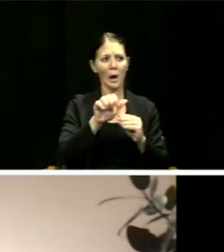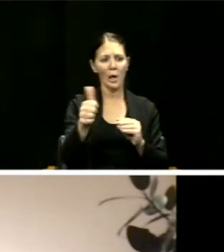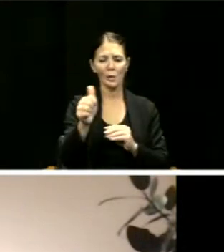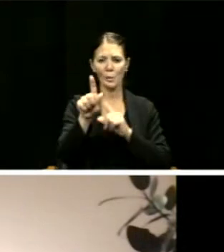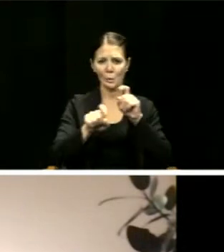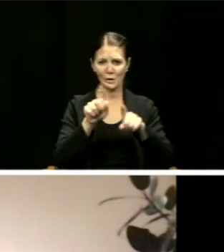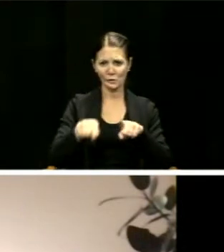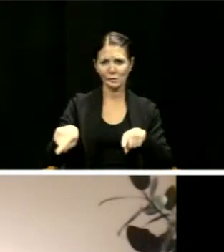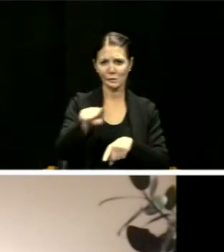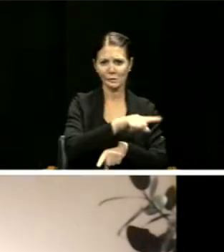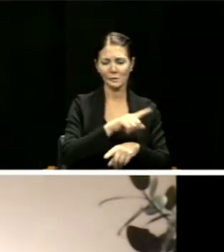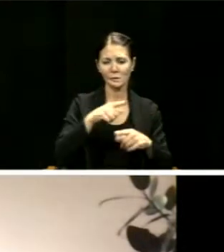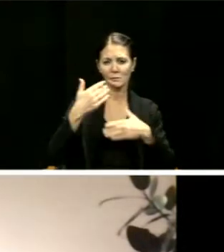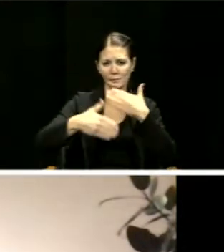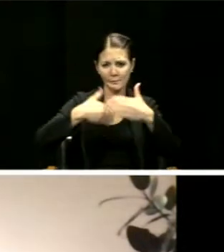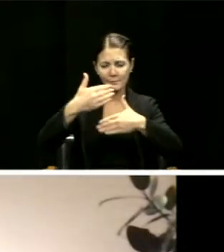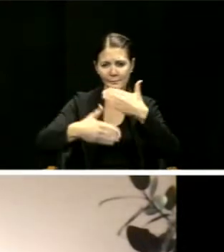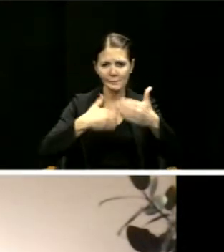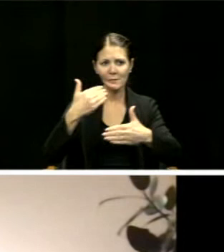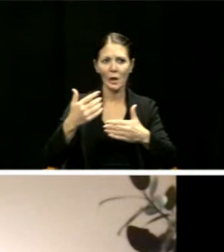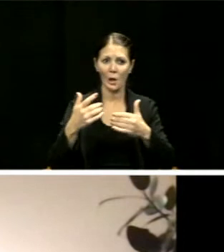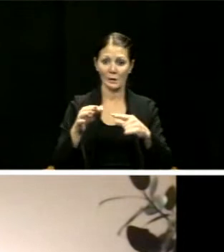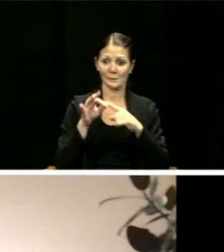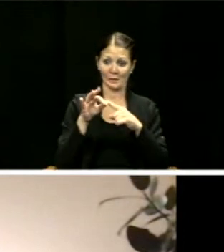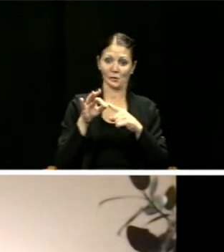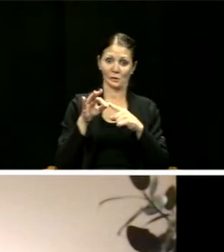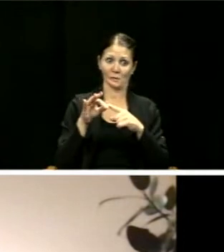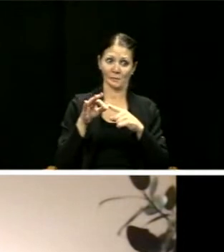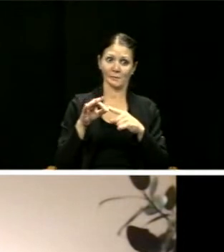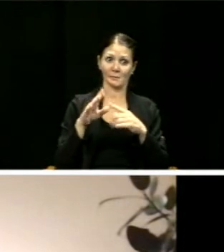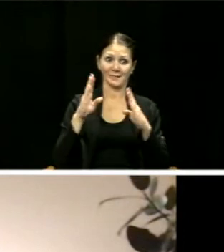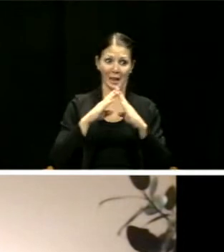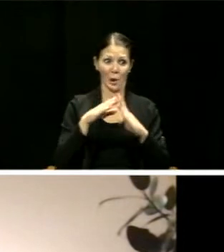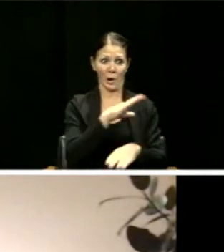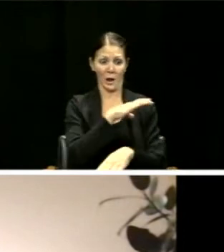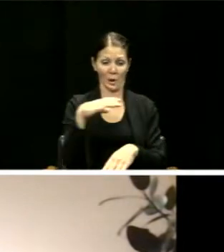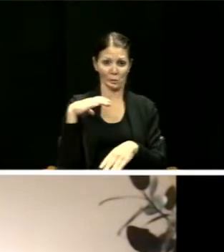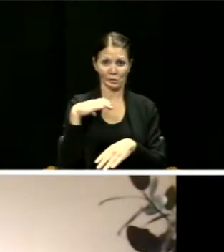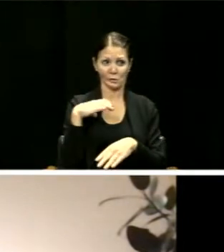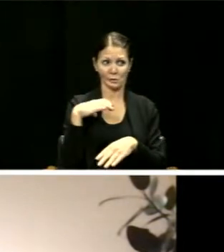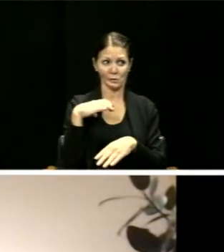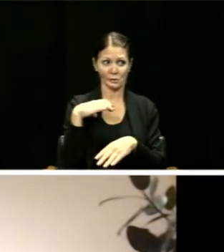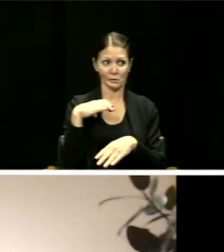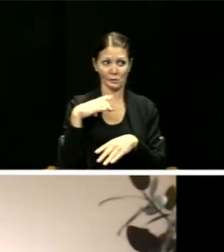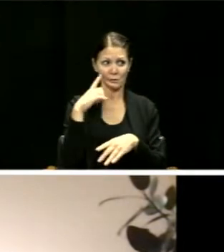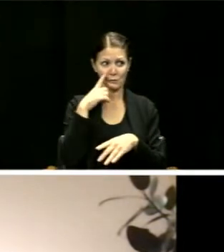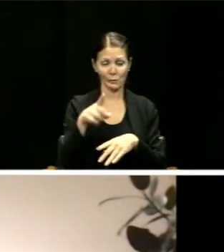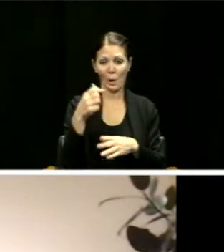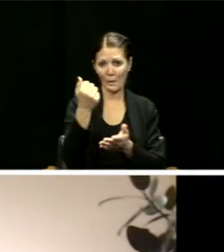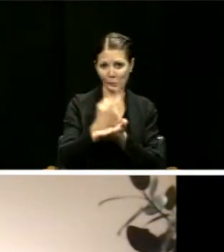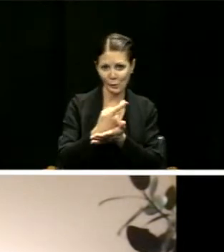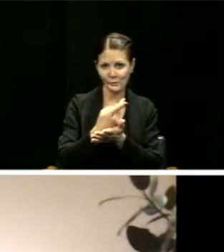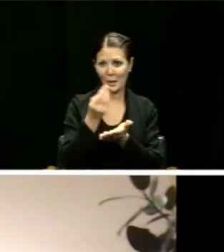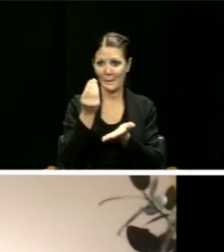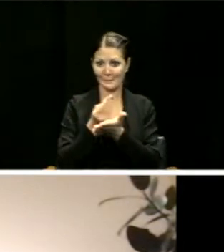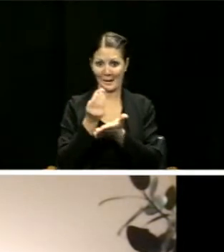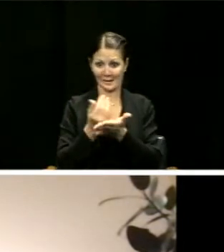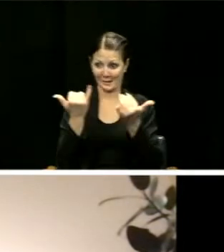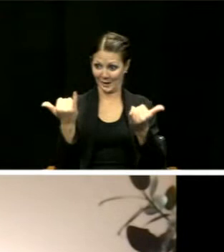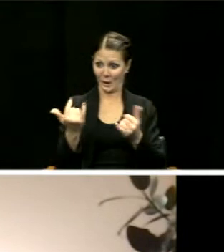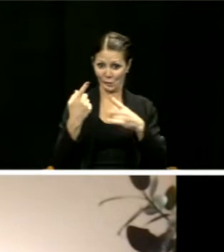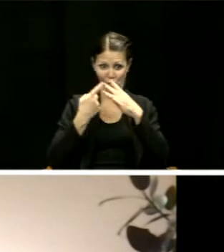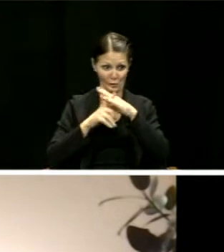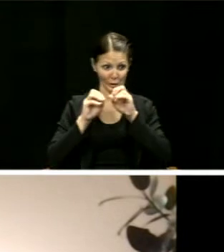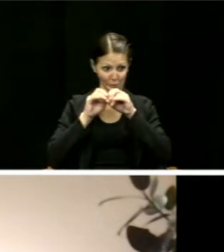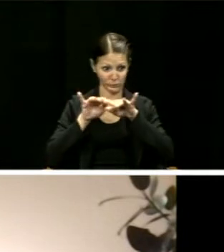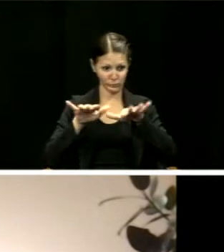have as it goes along, and then especially when it gets into the town council for some approvals and the money starts to flow, it's going to probably